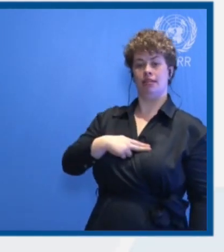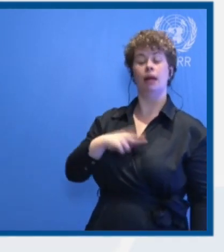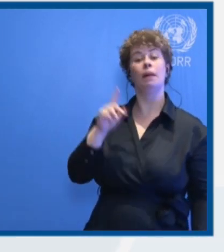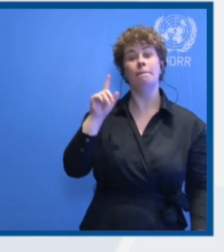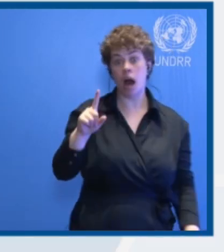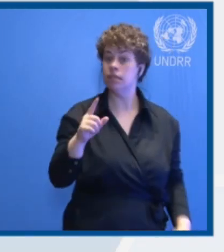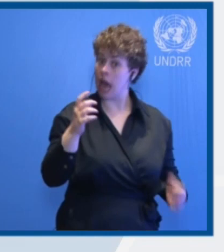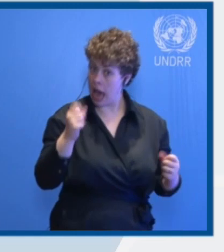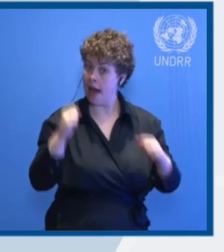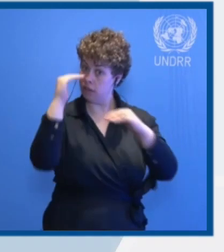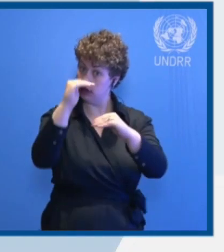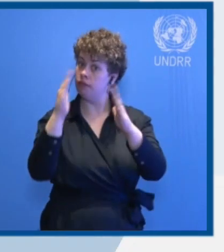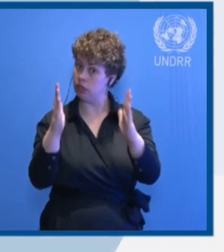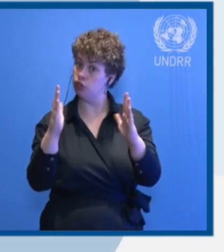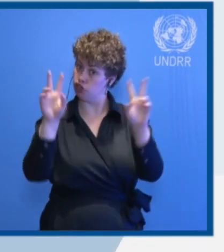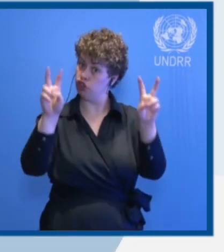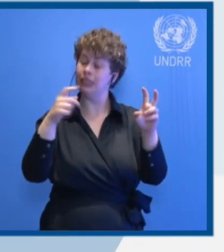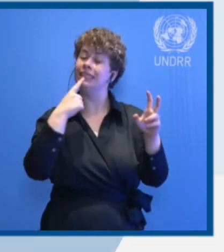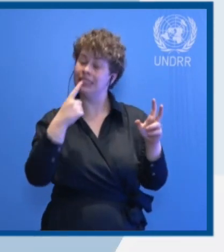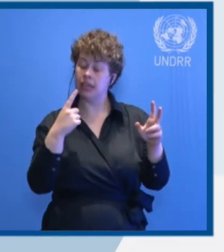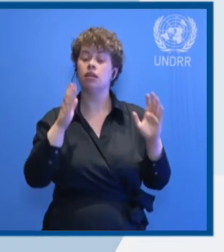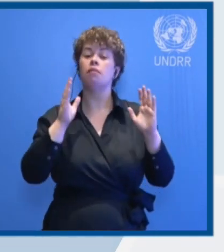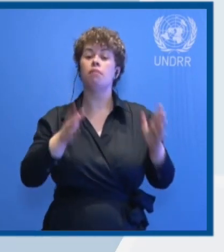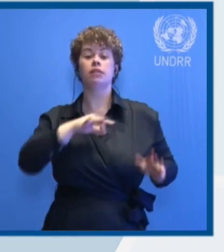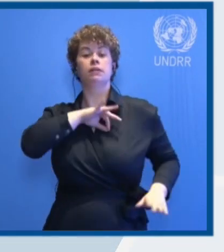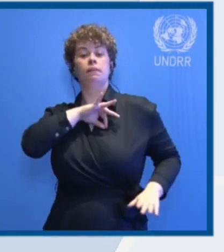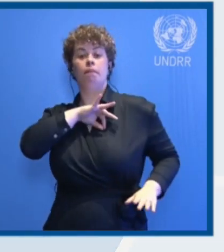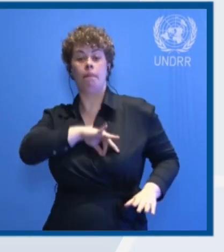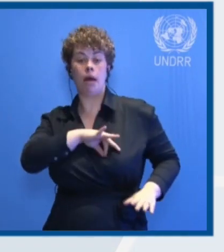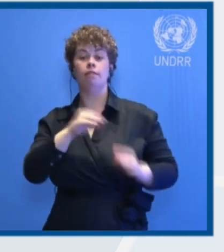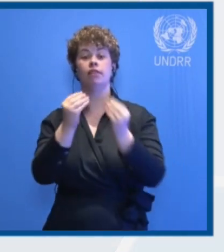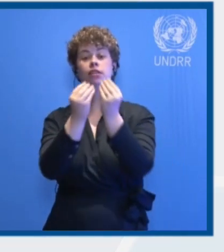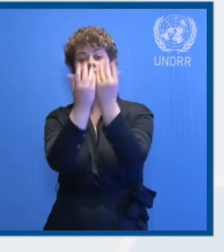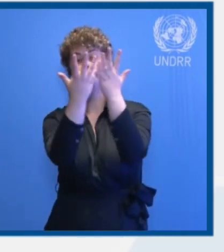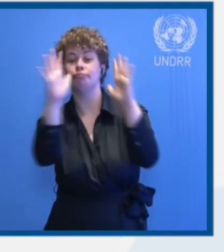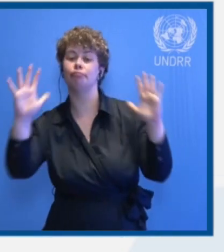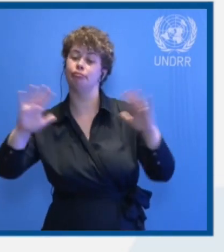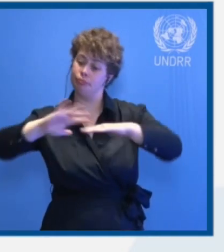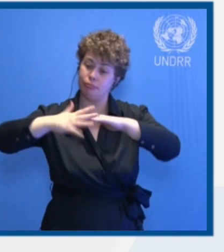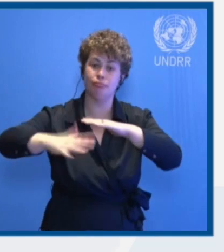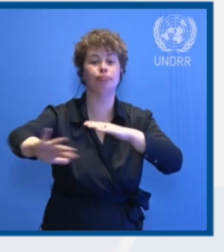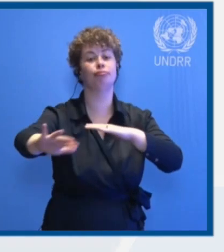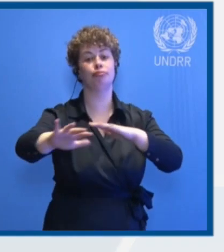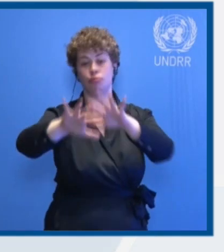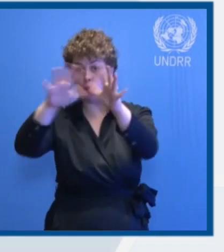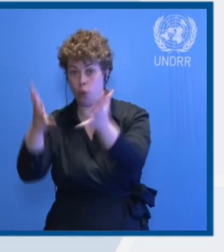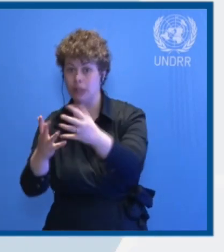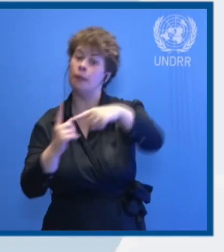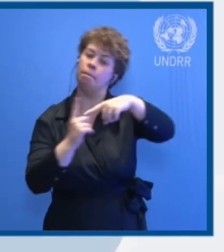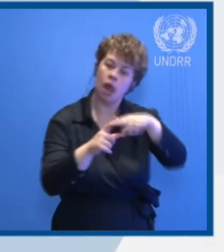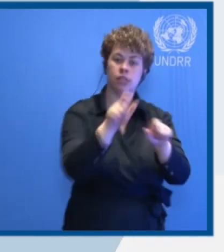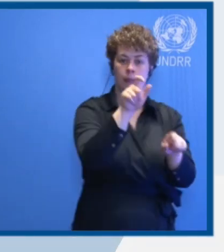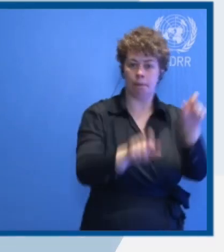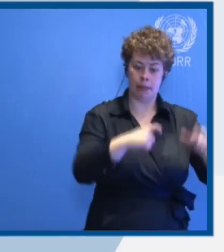provide benefits for both nature and for people simultaneously. And this is possible when you